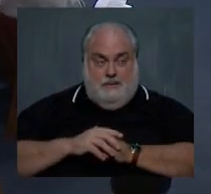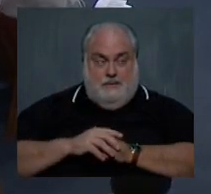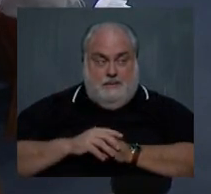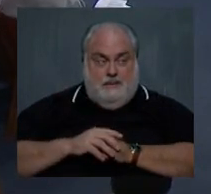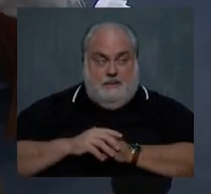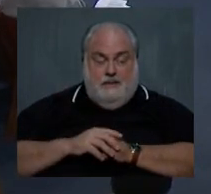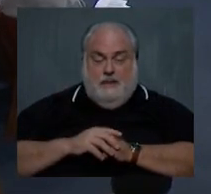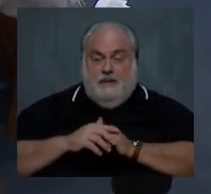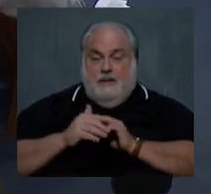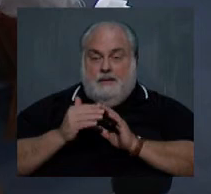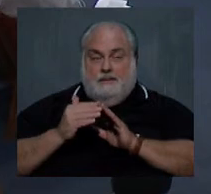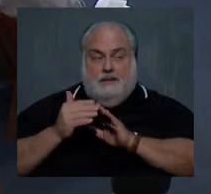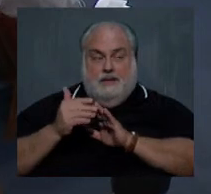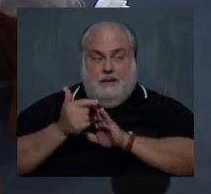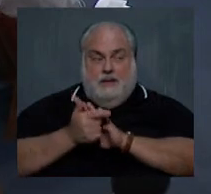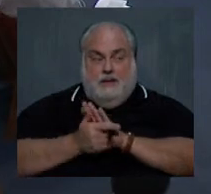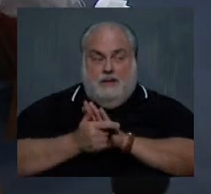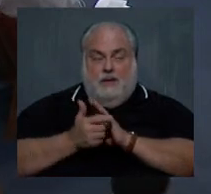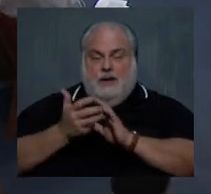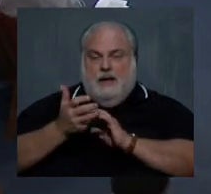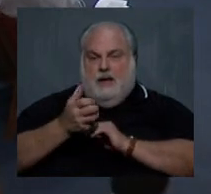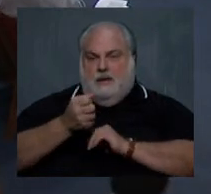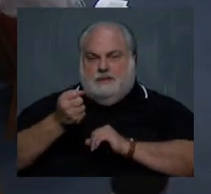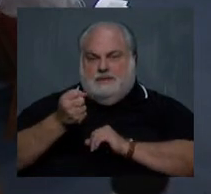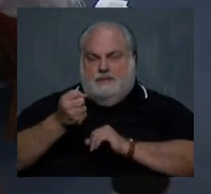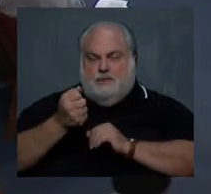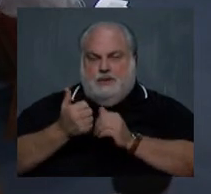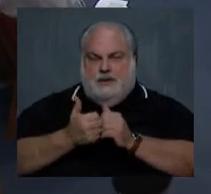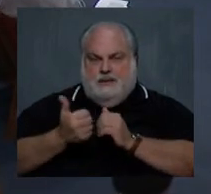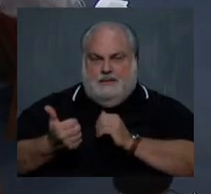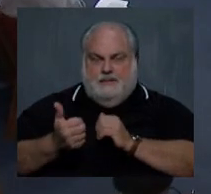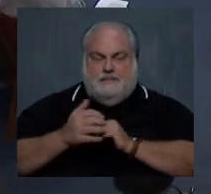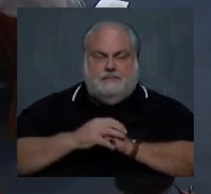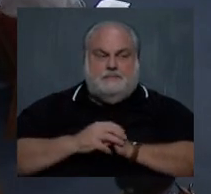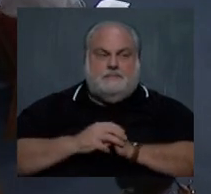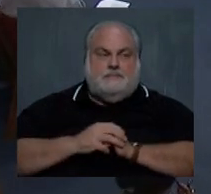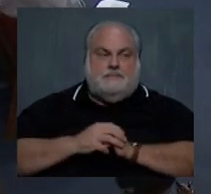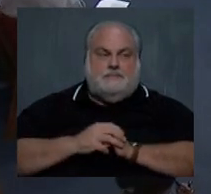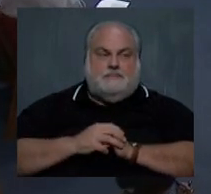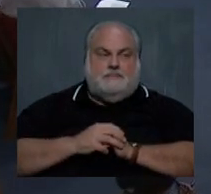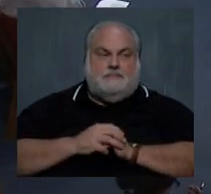No, not the ordinances. I'd like to have that held separate, please. All right.